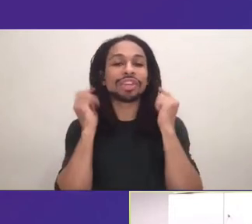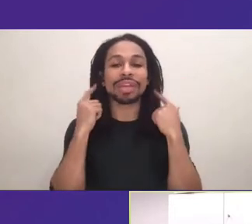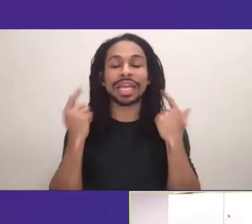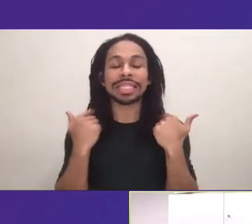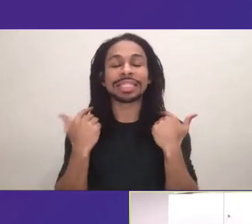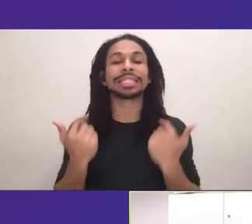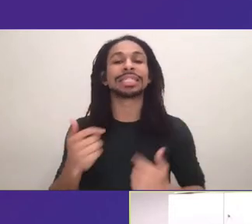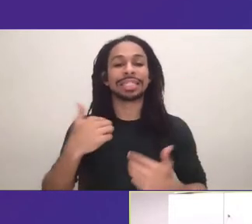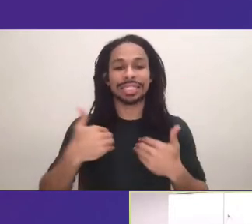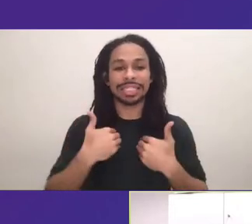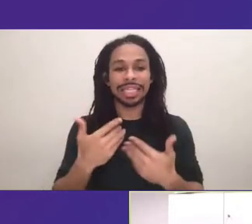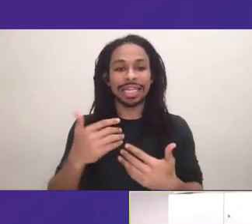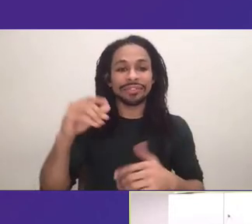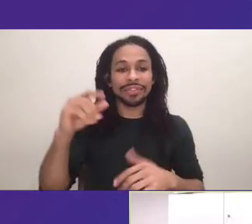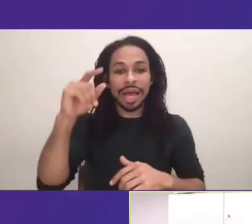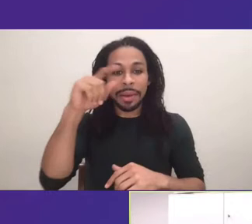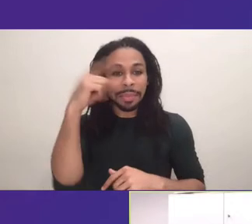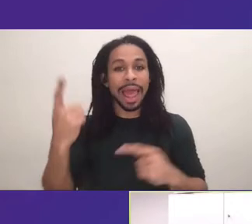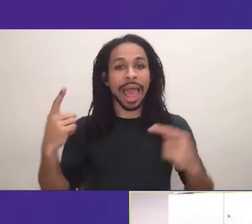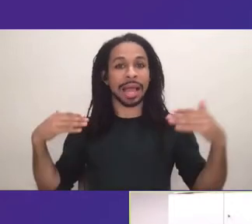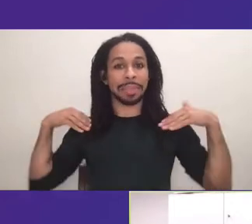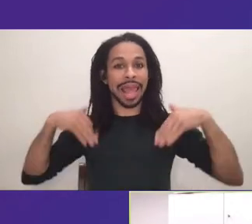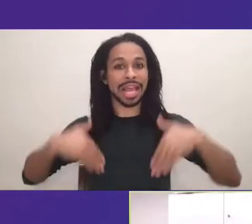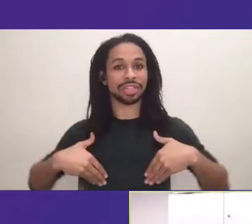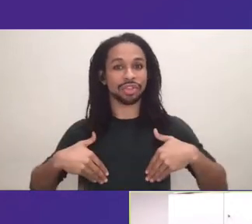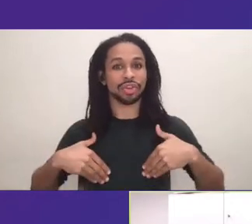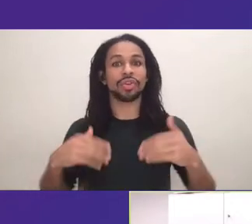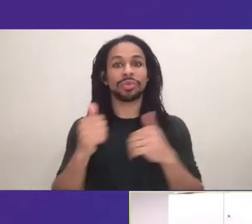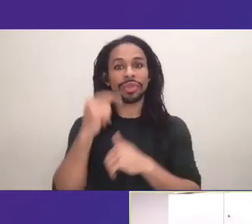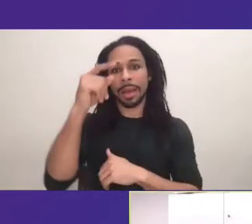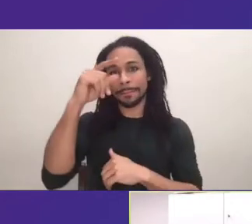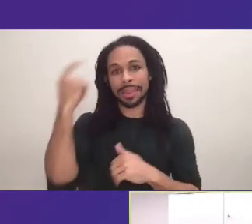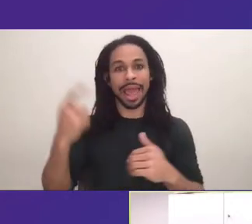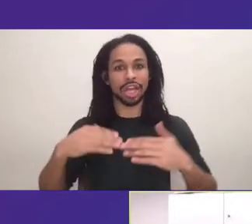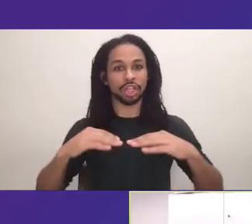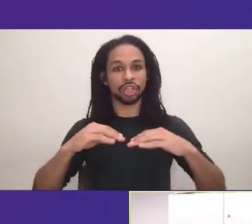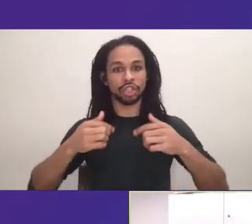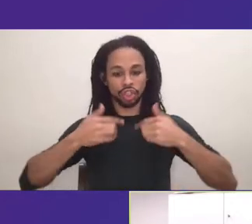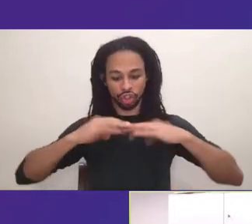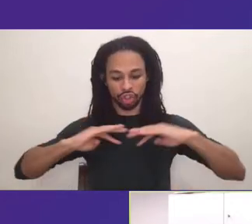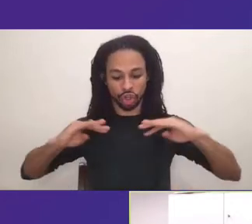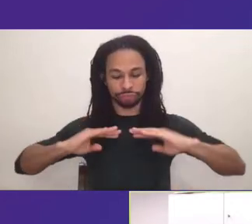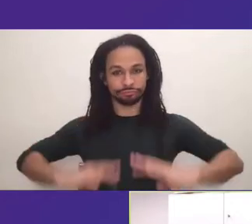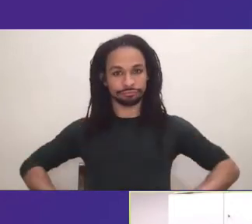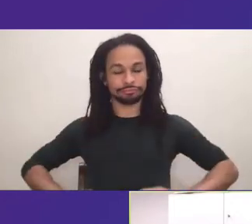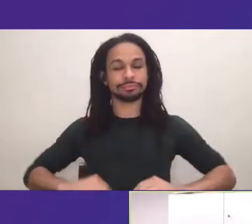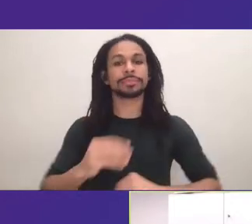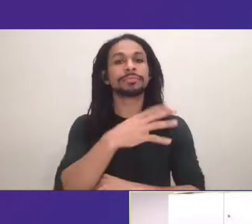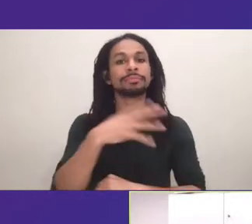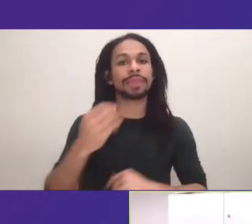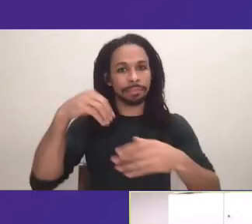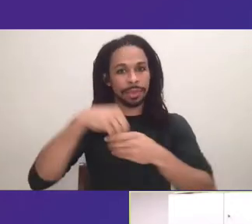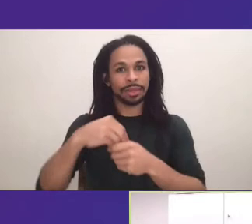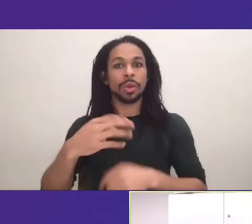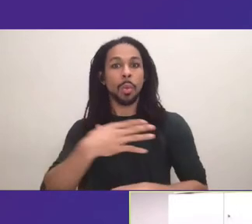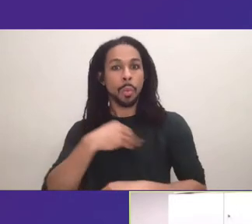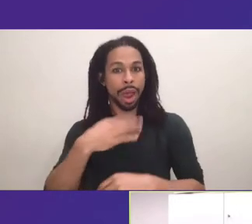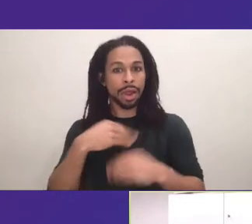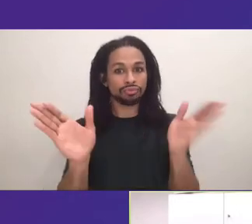a black blazer with a black shirt underneath. I am in a room with a white room with